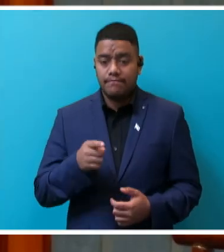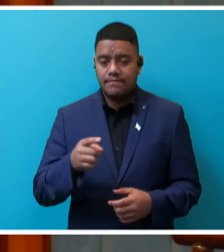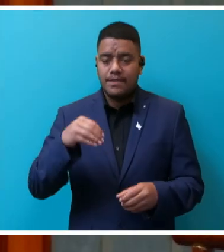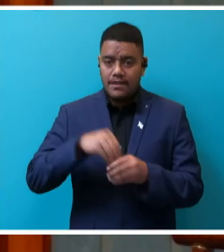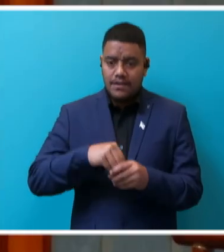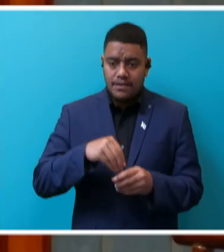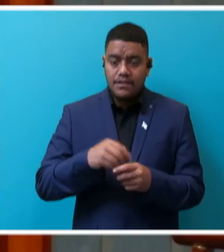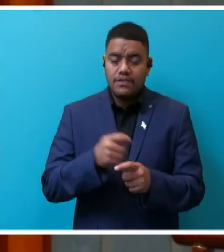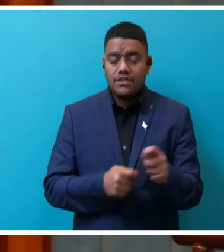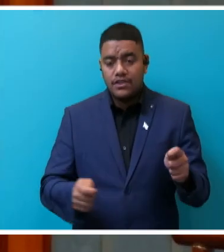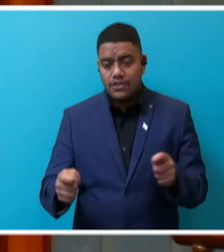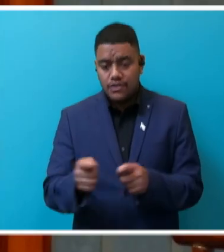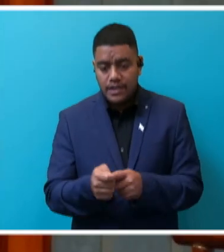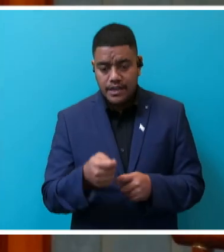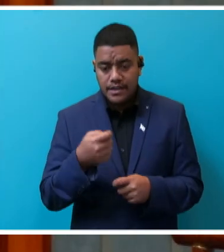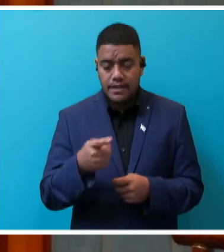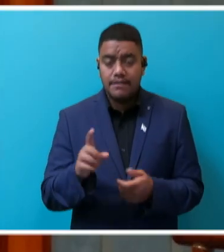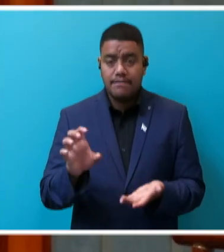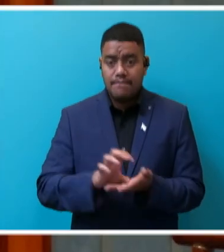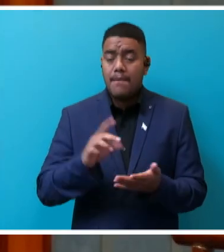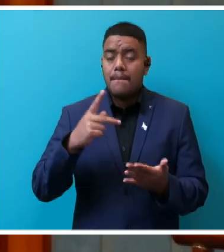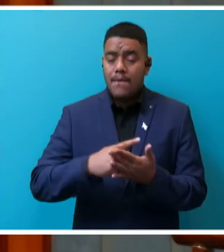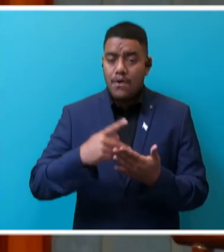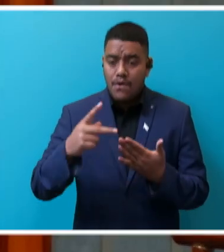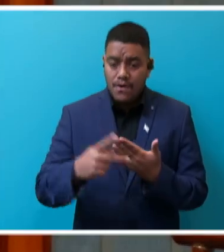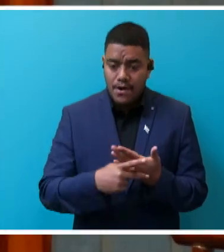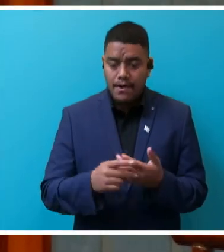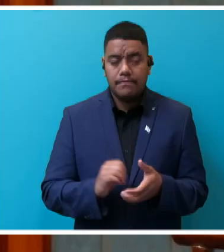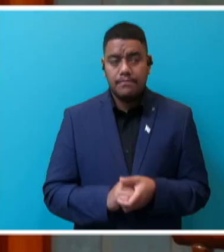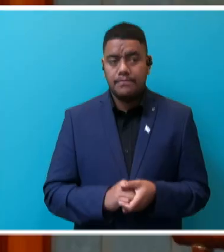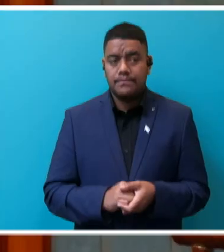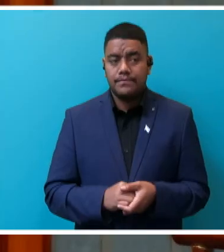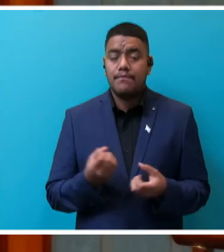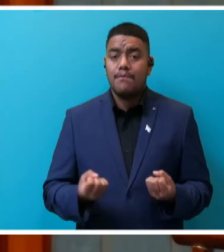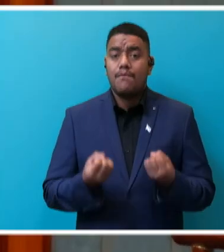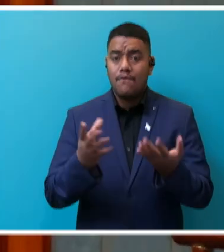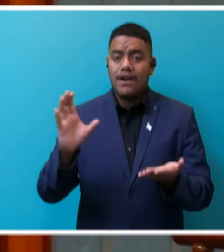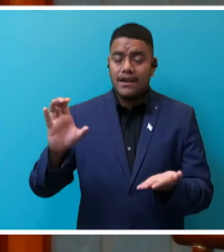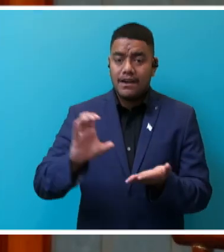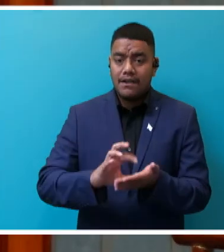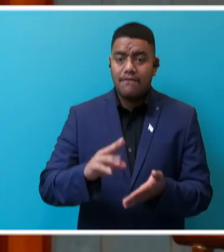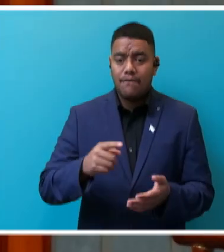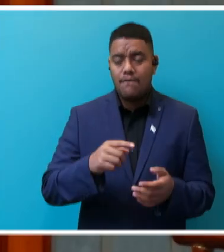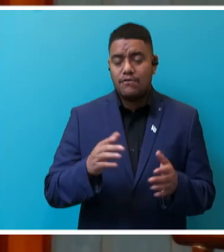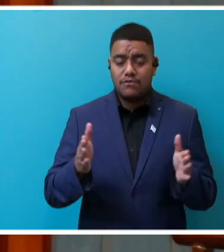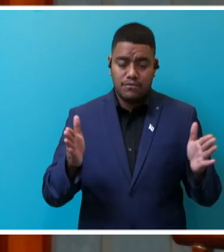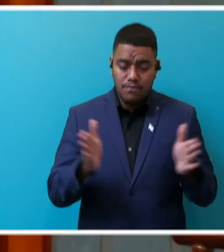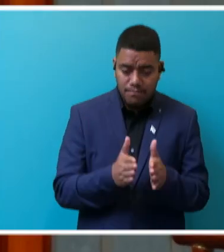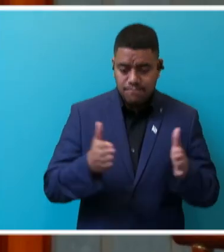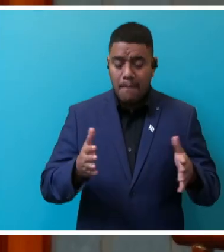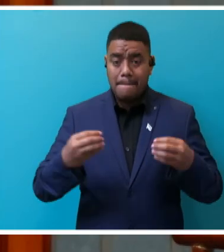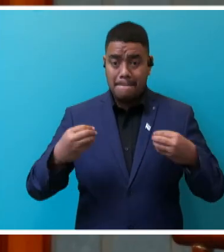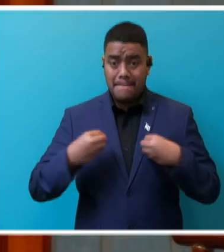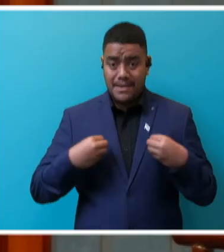the Trade Enhancement Program, or TEP, which provides grants for micro and small businesses to